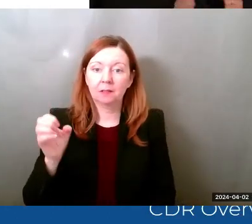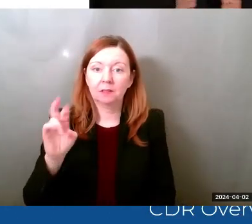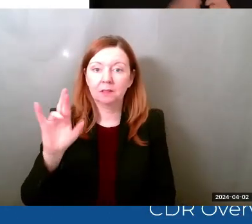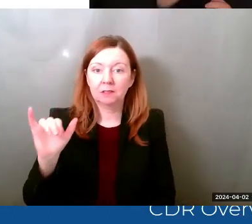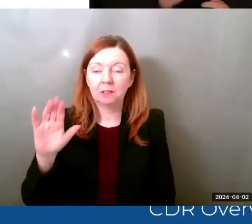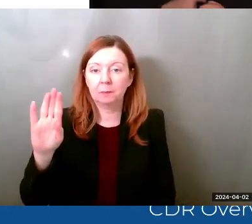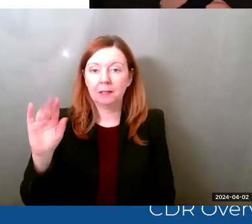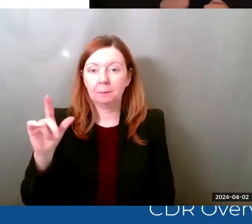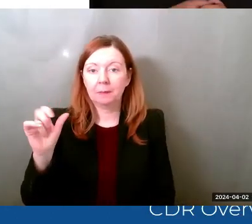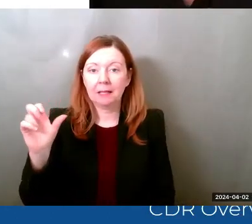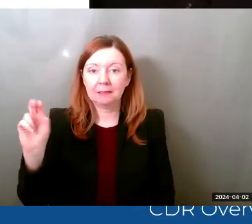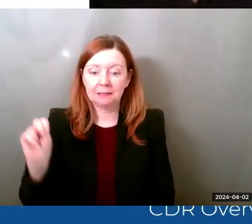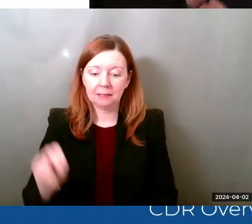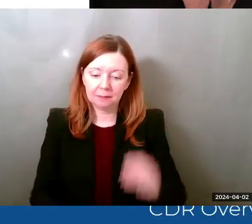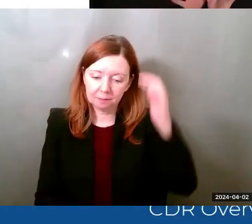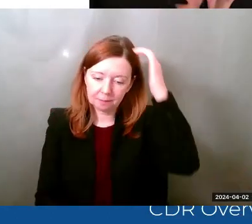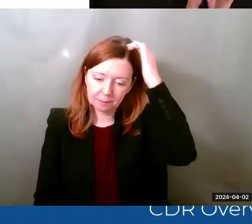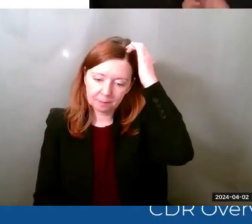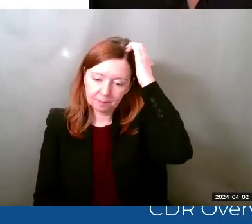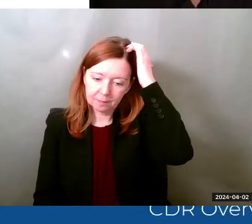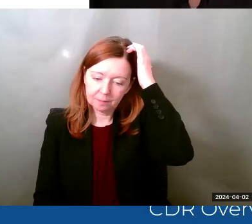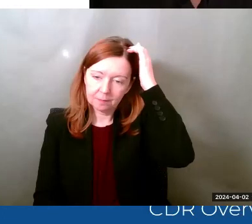Ablastine.